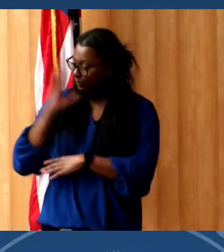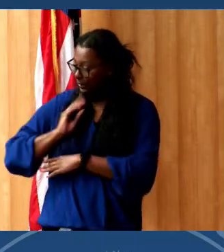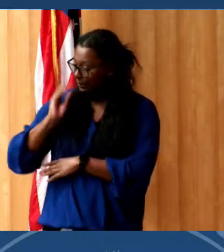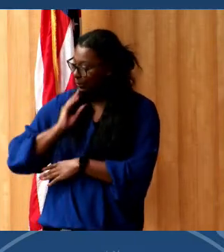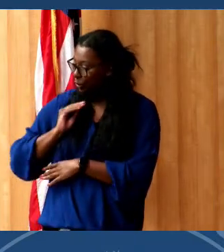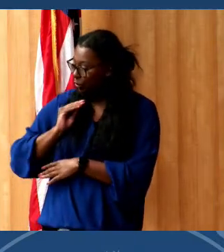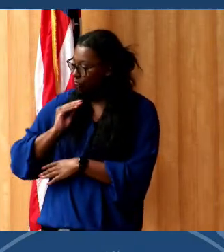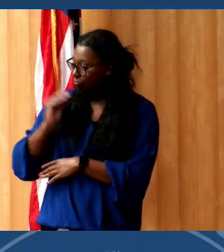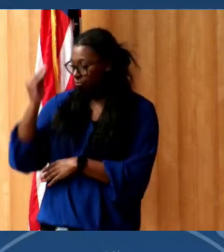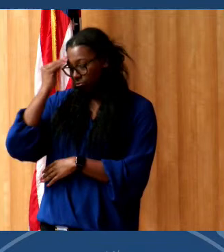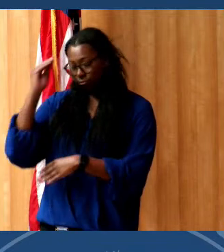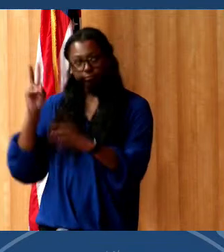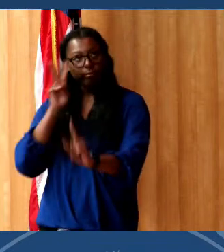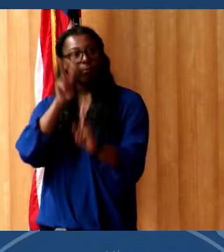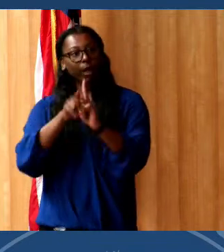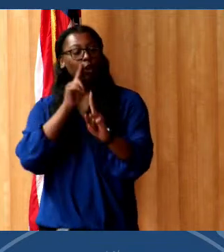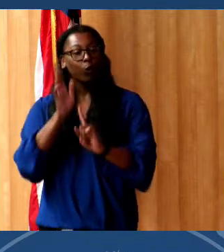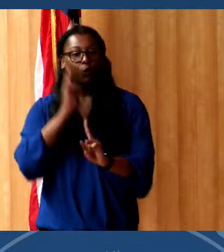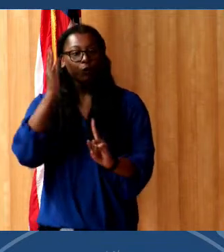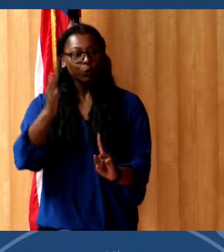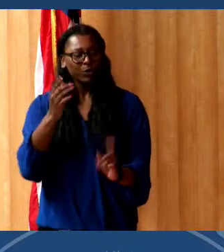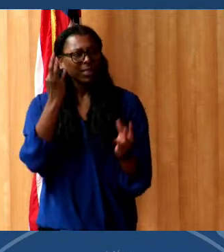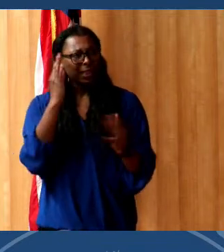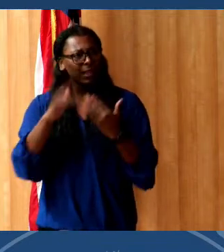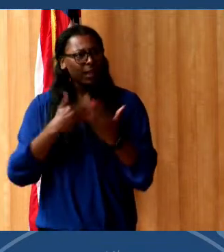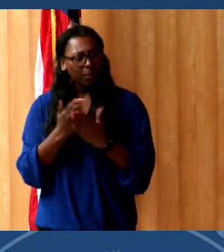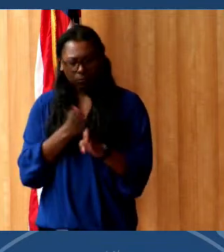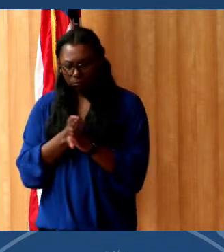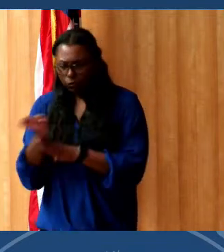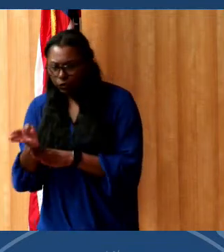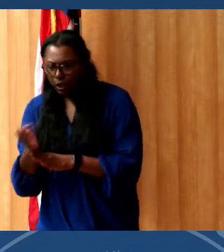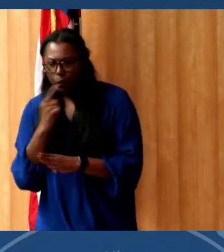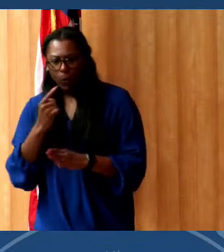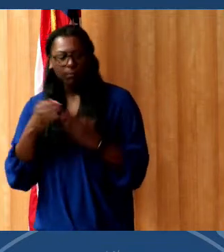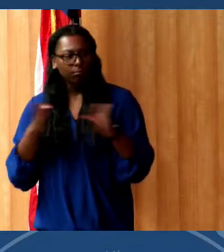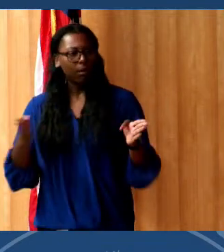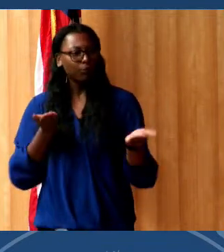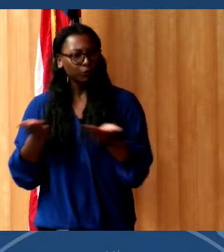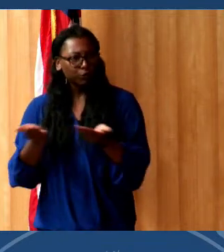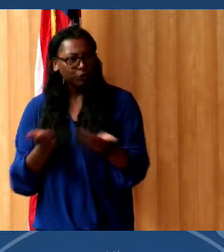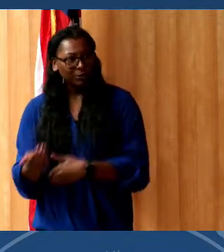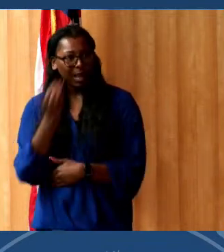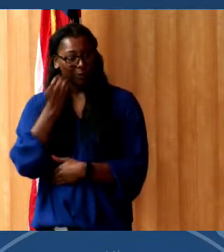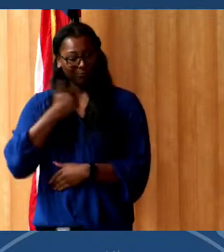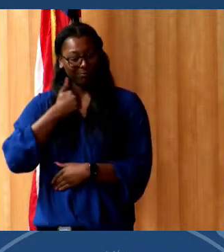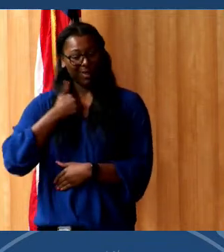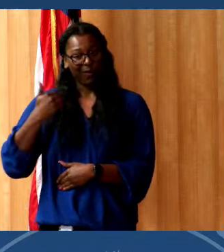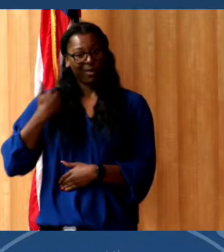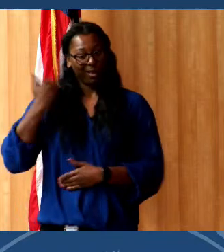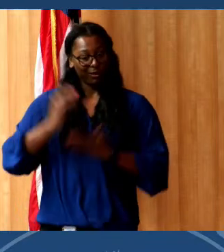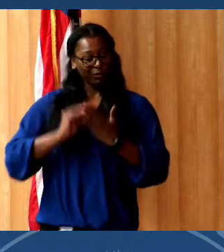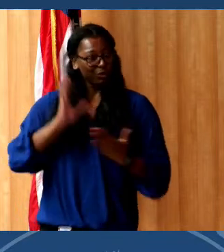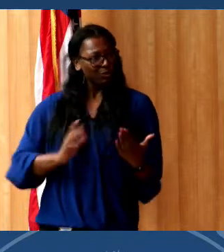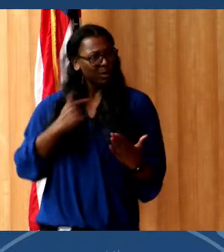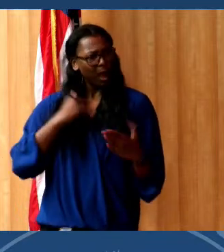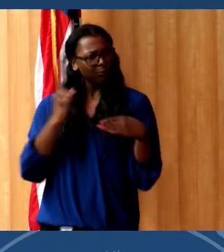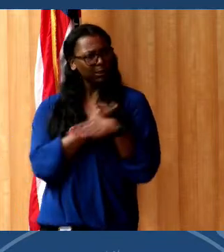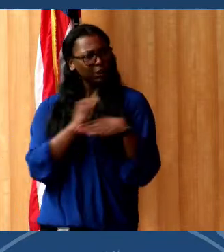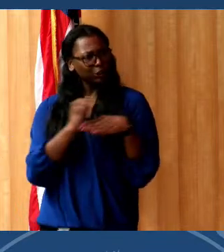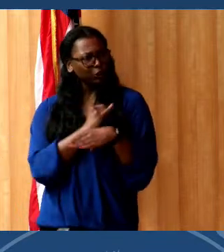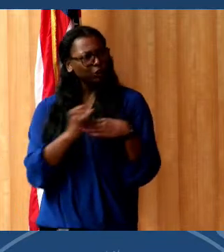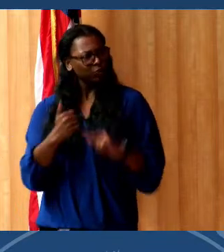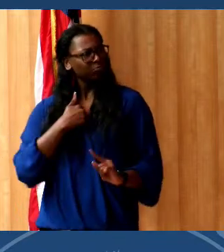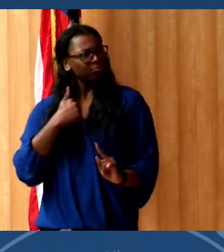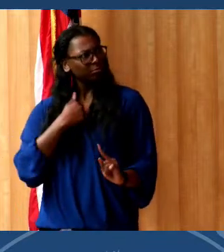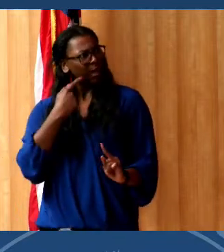into the future and consider a career, perhaps in public service. I know I, as a young student, also was an intern, and it really did